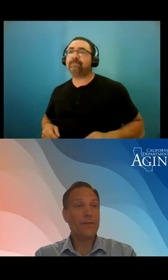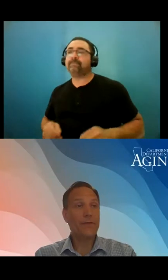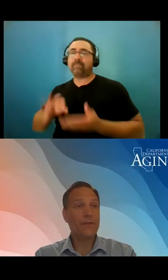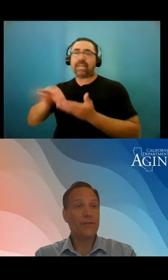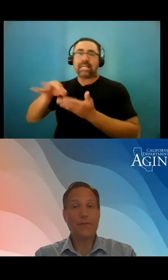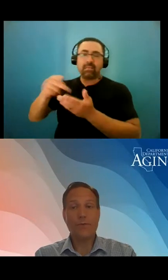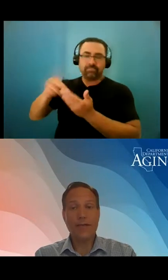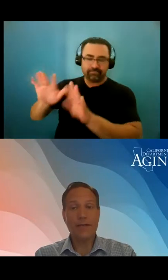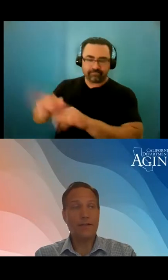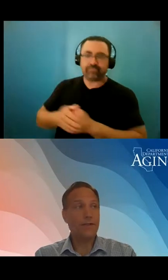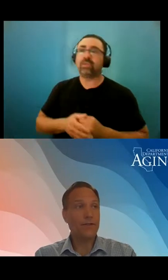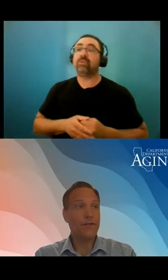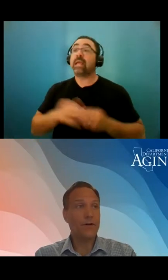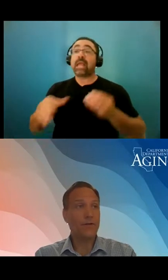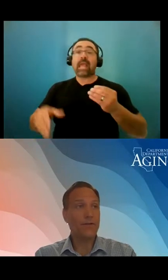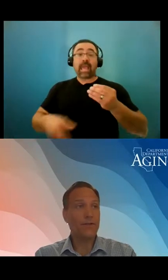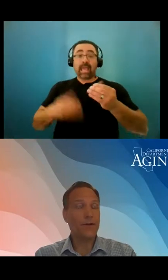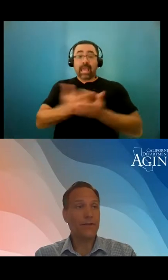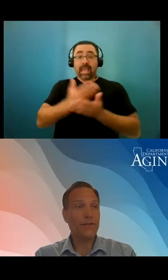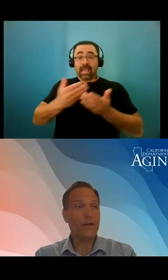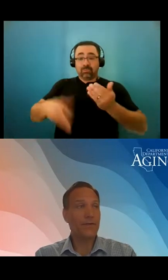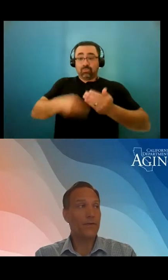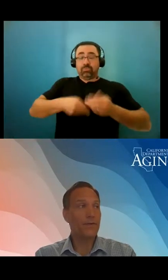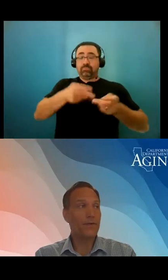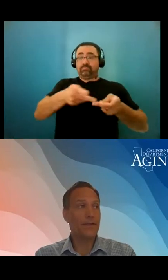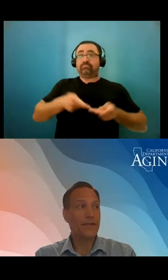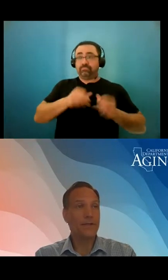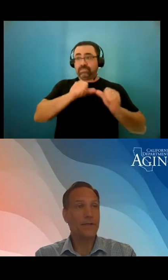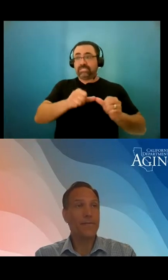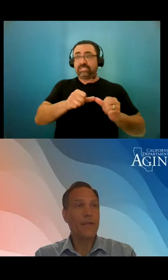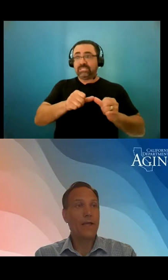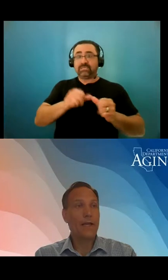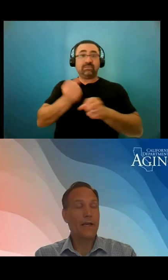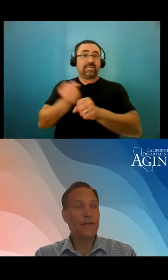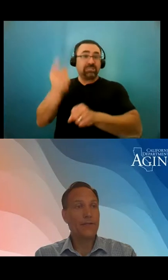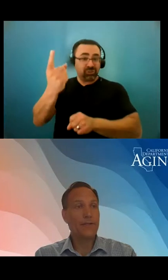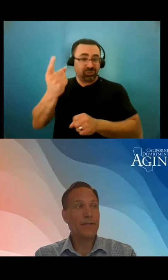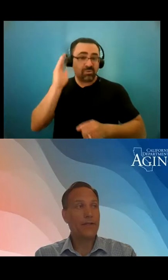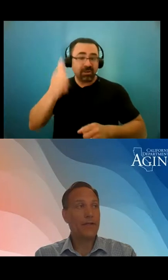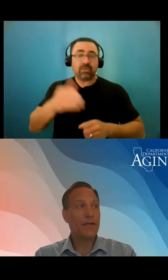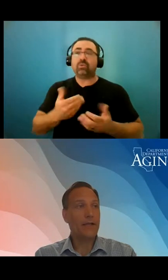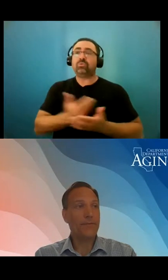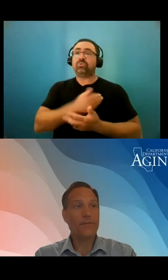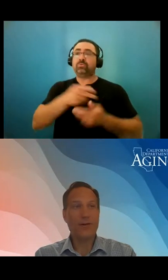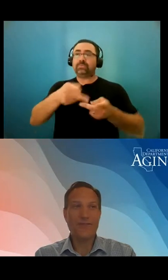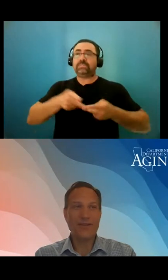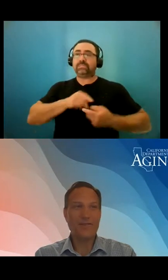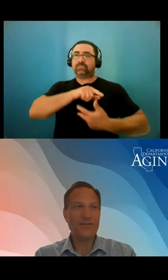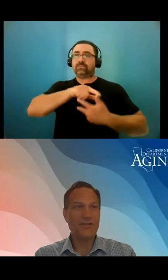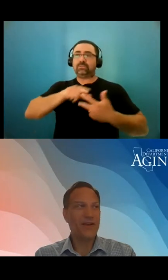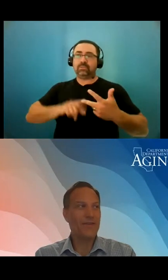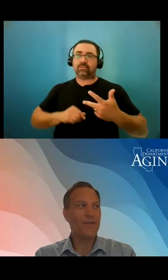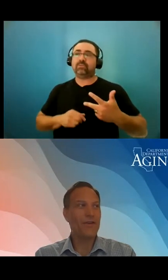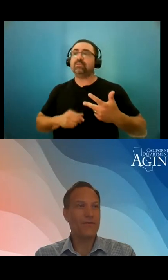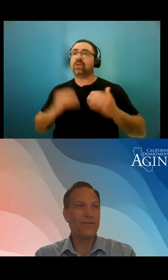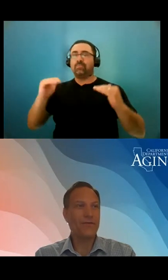some new positions that we'll be adding to our leadership ranks over the course of the next year. a new position, or upgraded